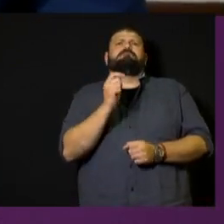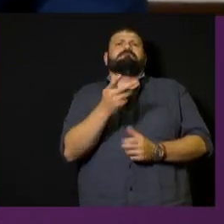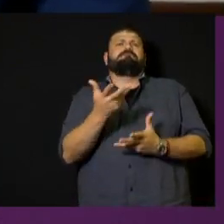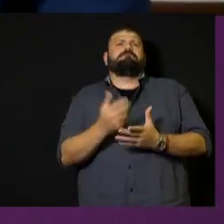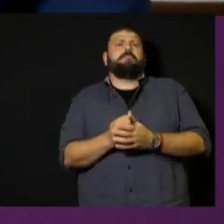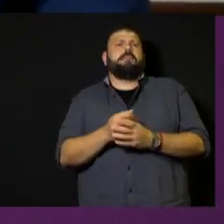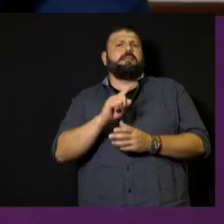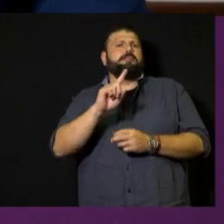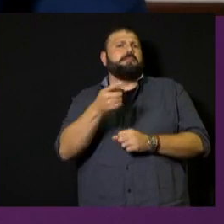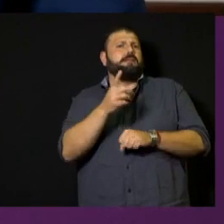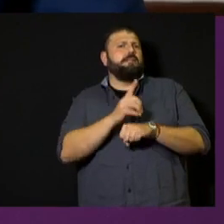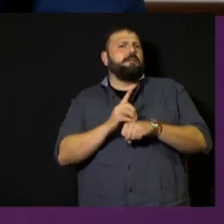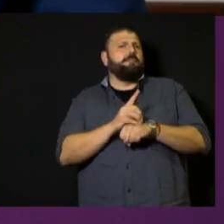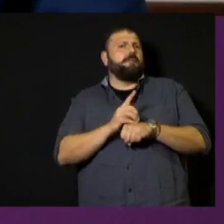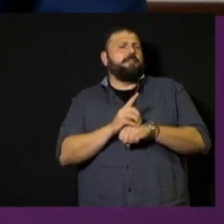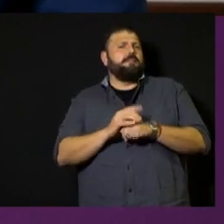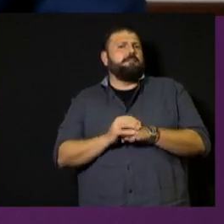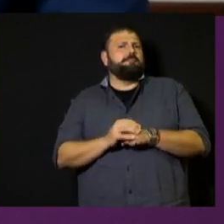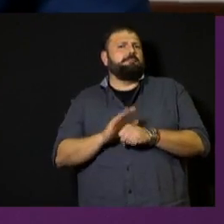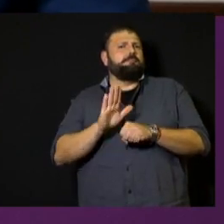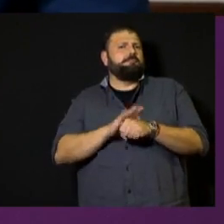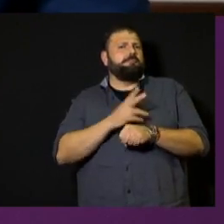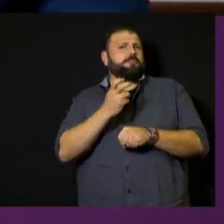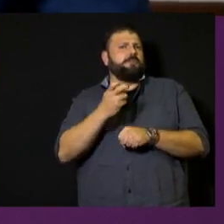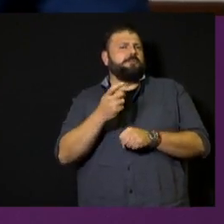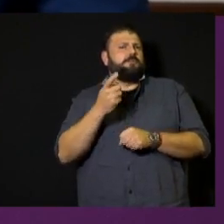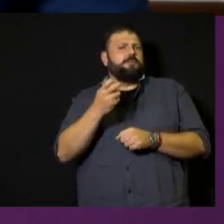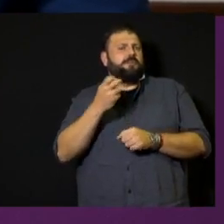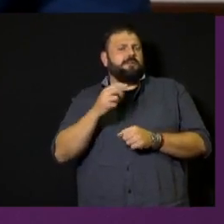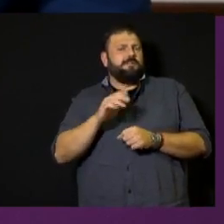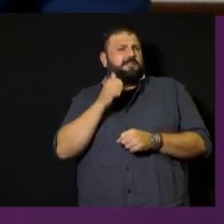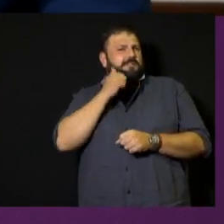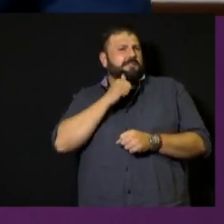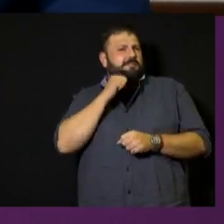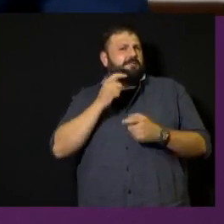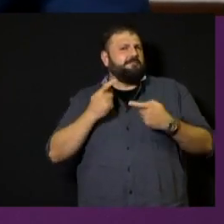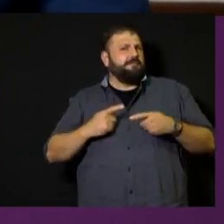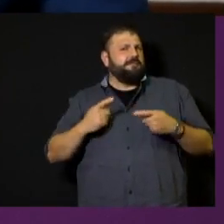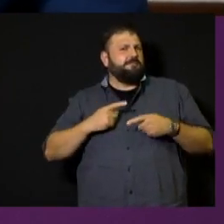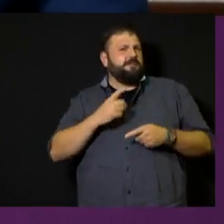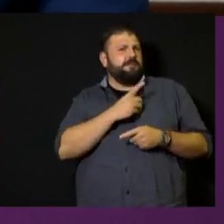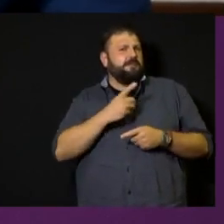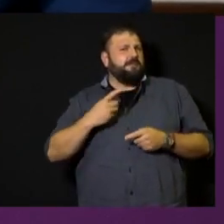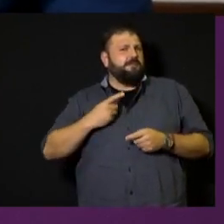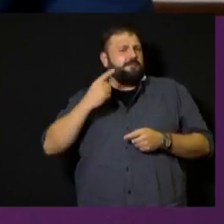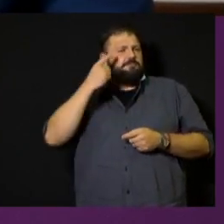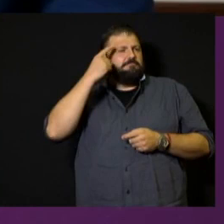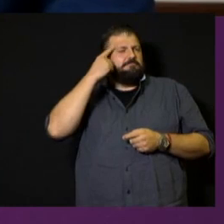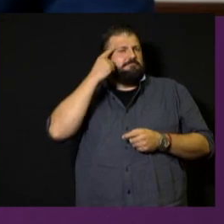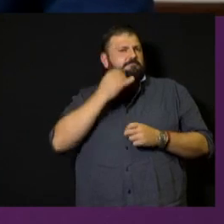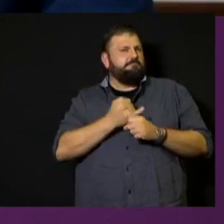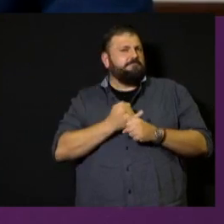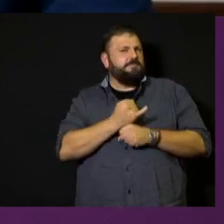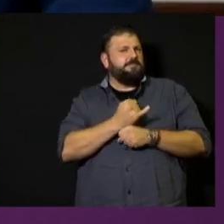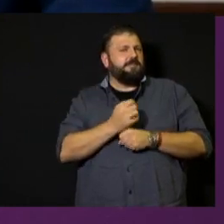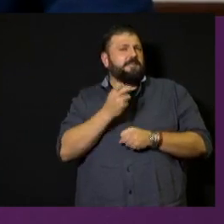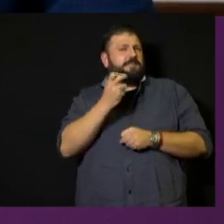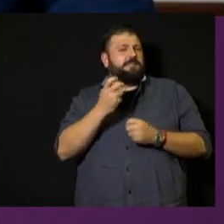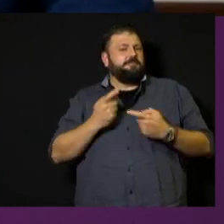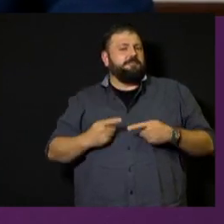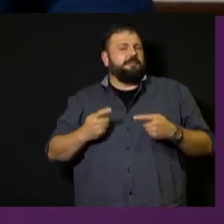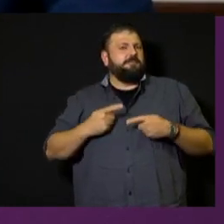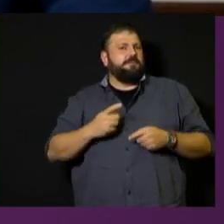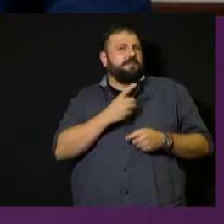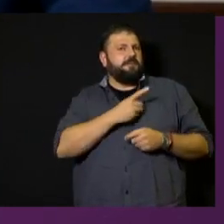what does being a diamond mean? I think the very first need to do is make the decision. You need to